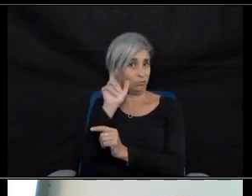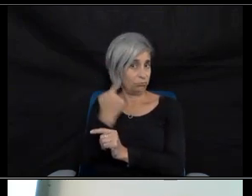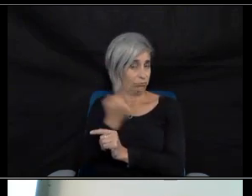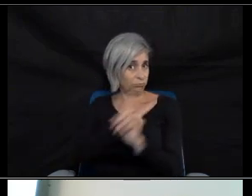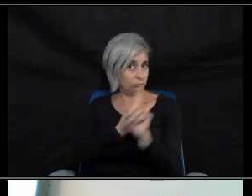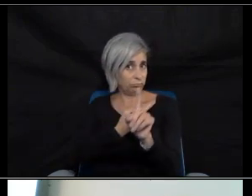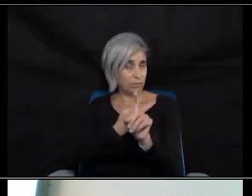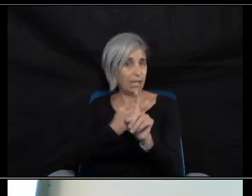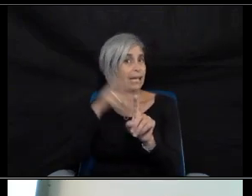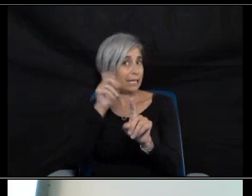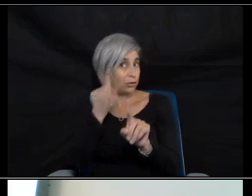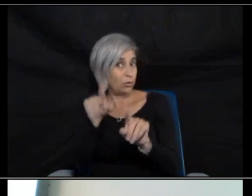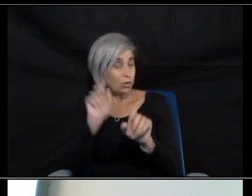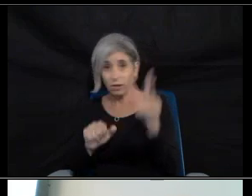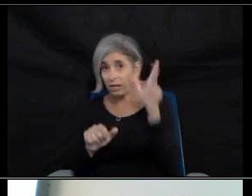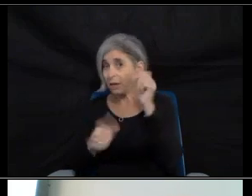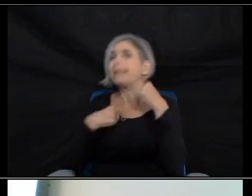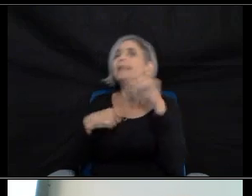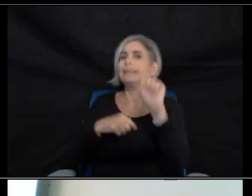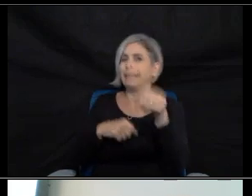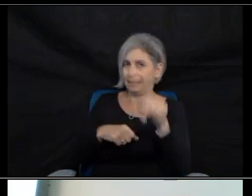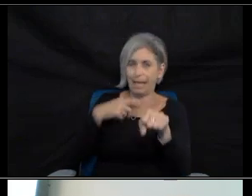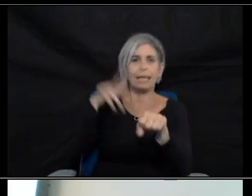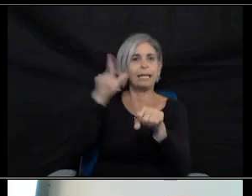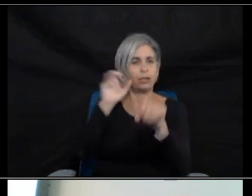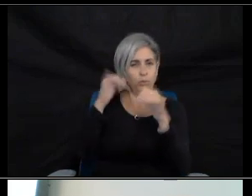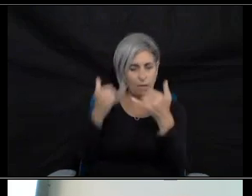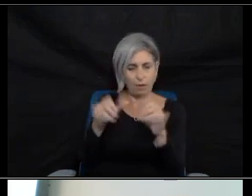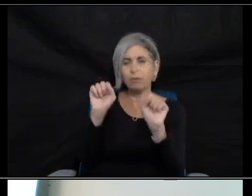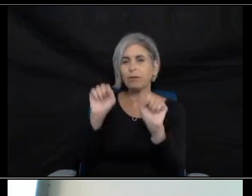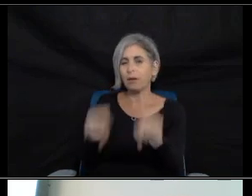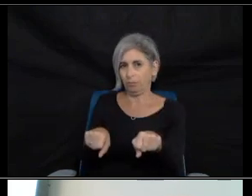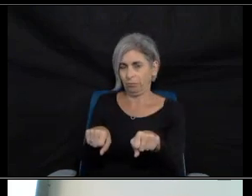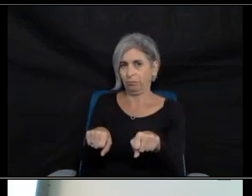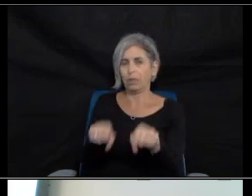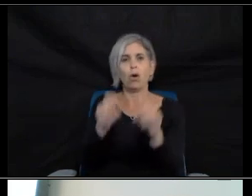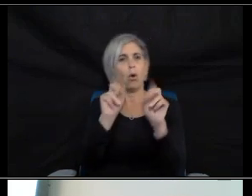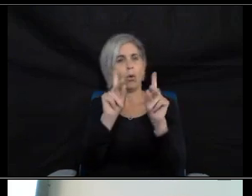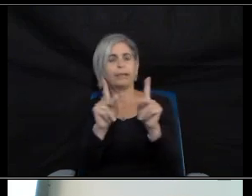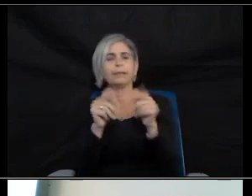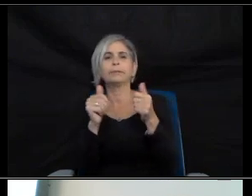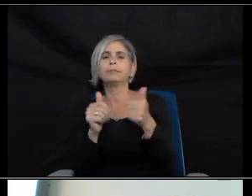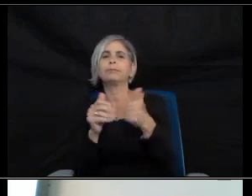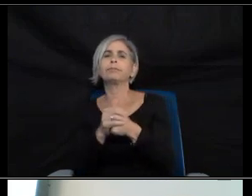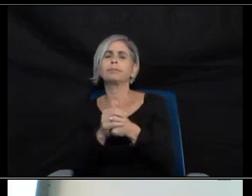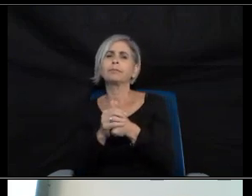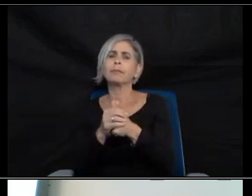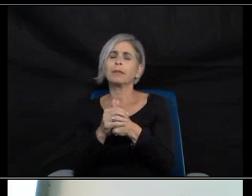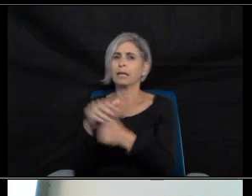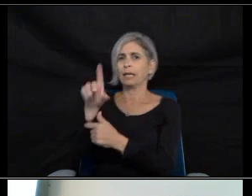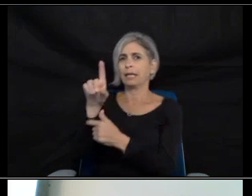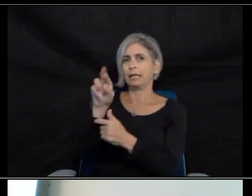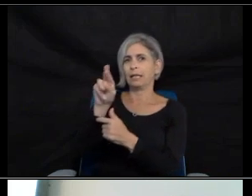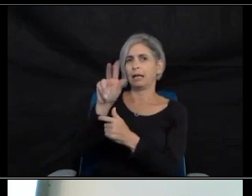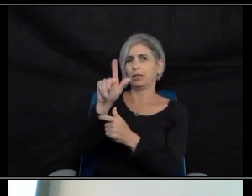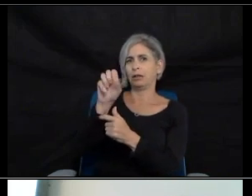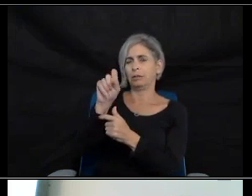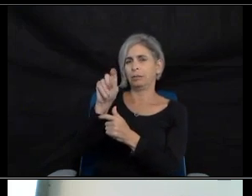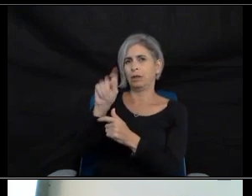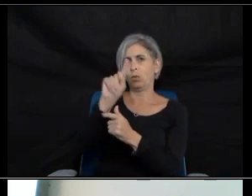I can hear you, but can you hear me? I can hear you now. Okay. I'm Dr. Lois Smith. I live